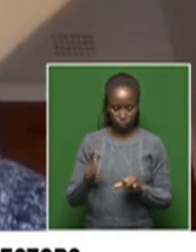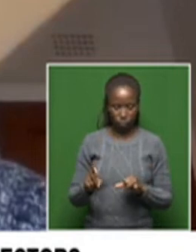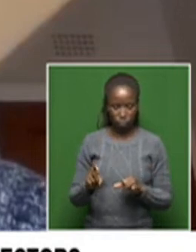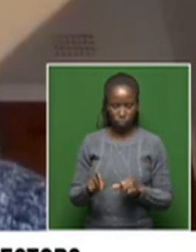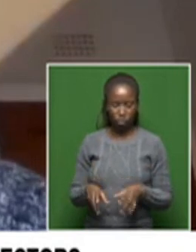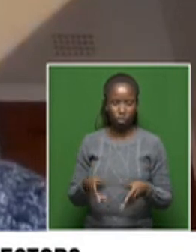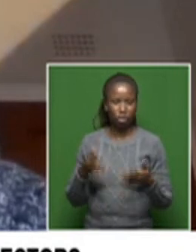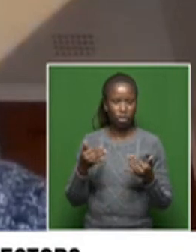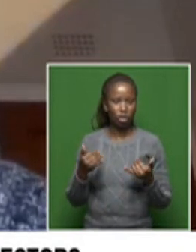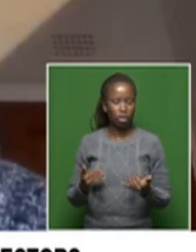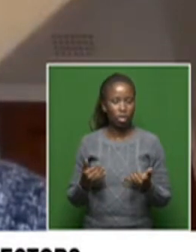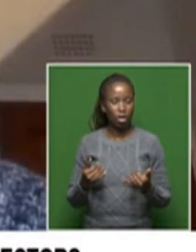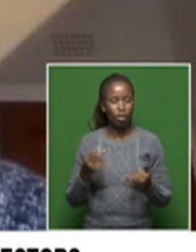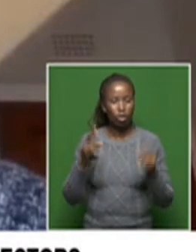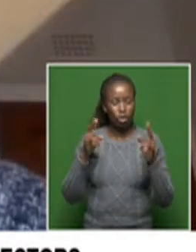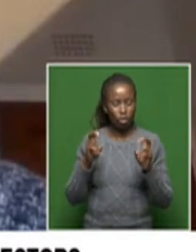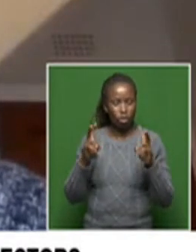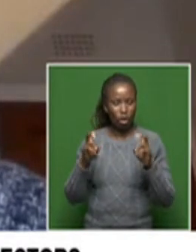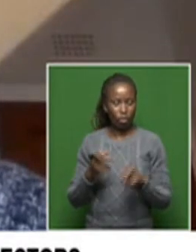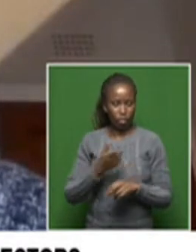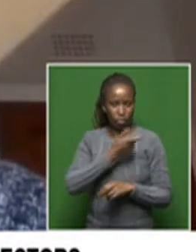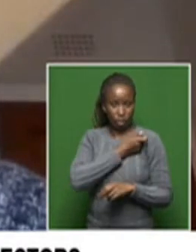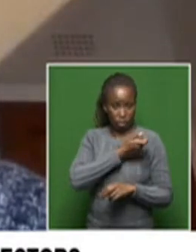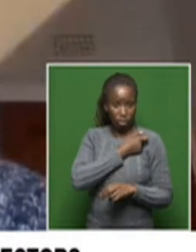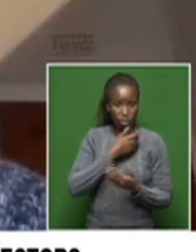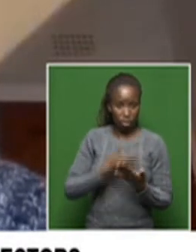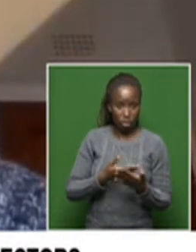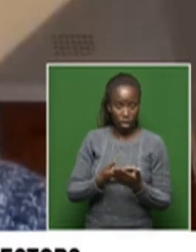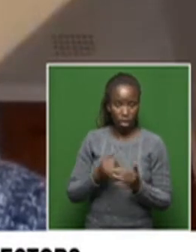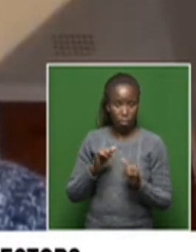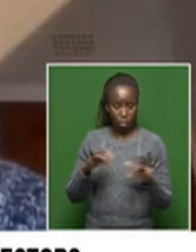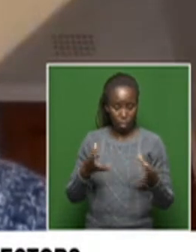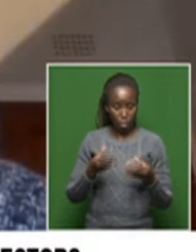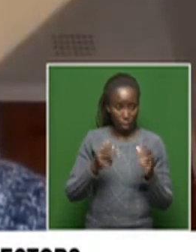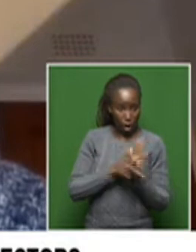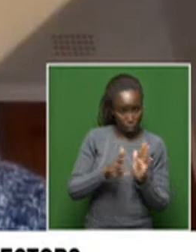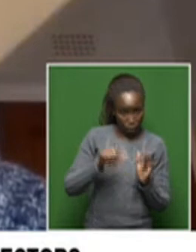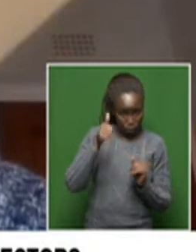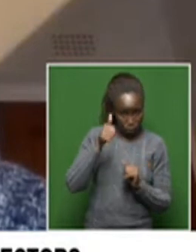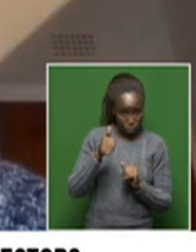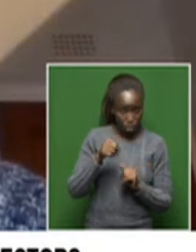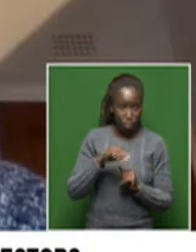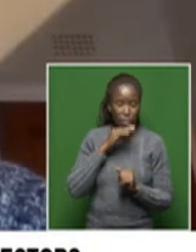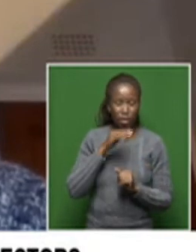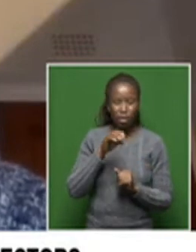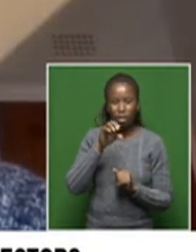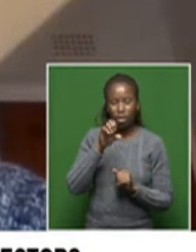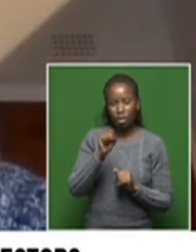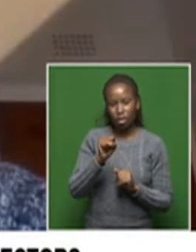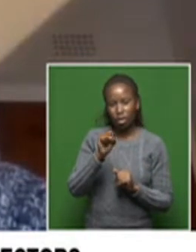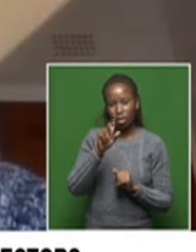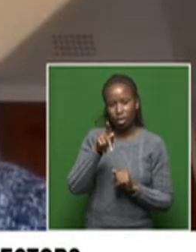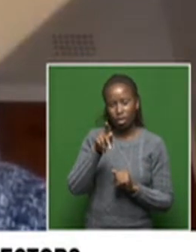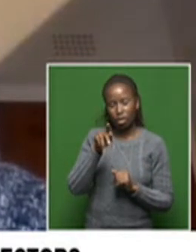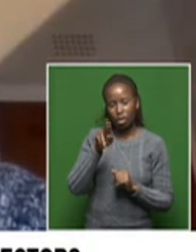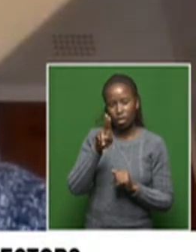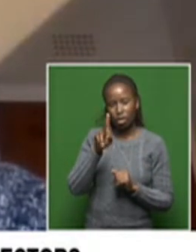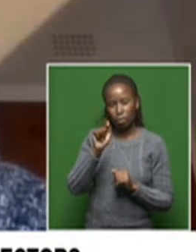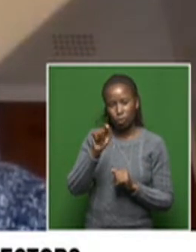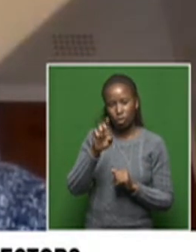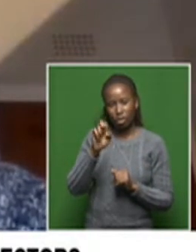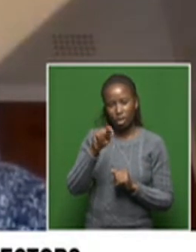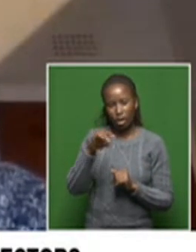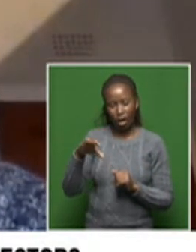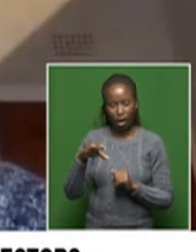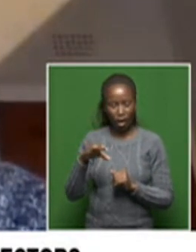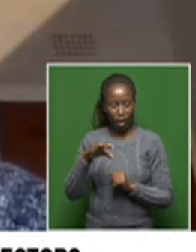of potential vaccine candidates seeking regulatory approval, where would you place the Sputnik vaccine? Is it fair to say that because of uncertainty,